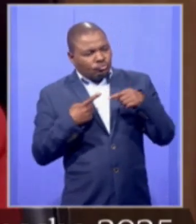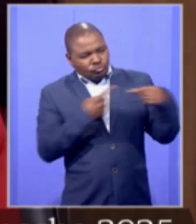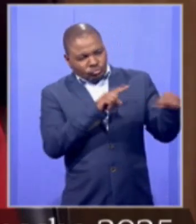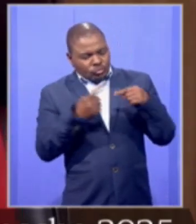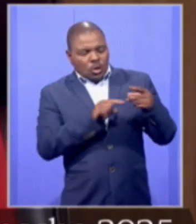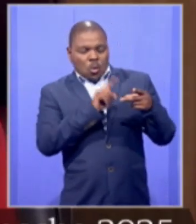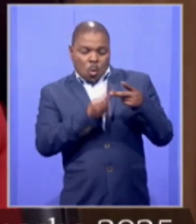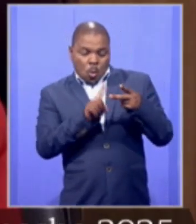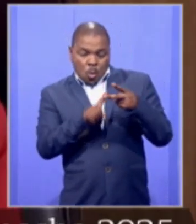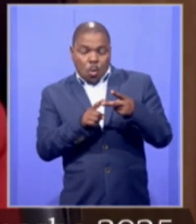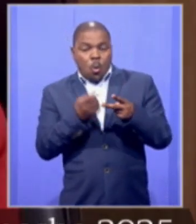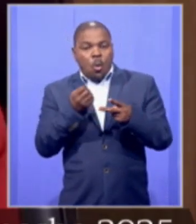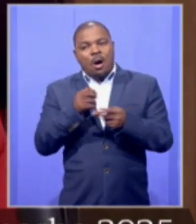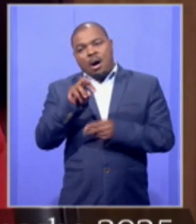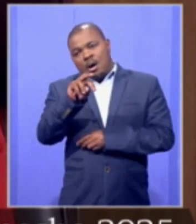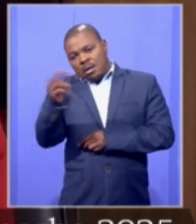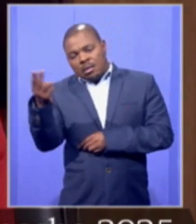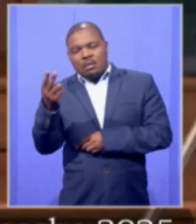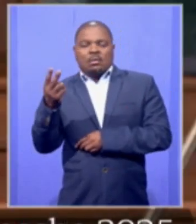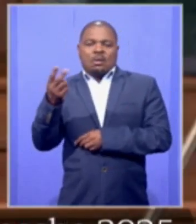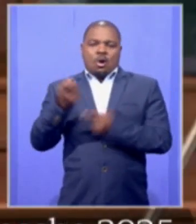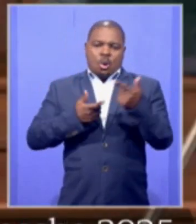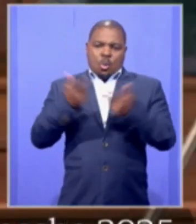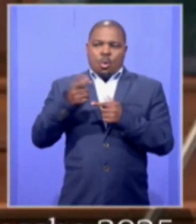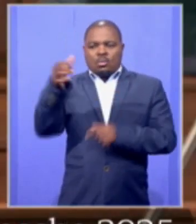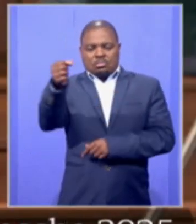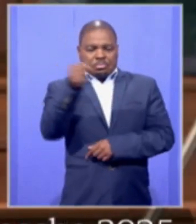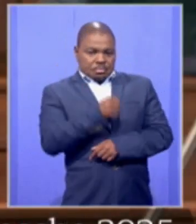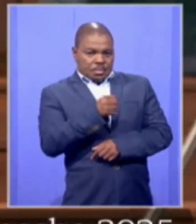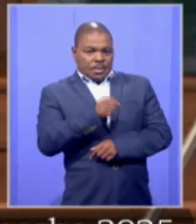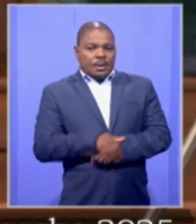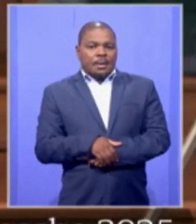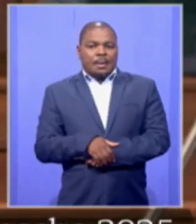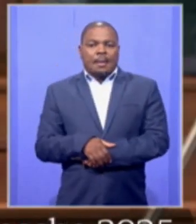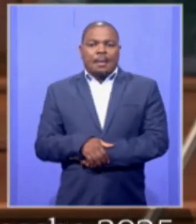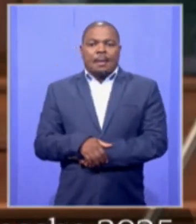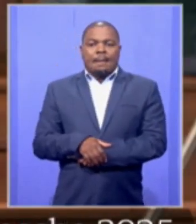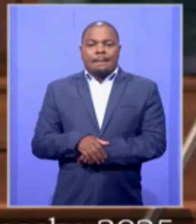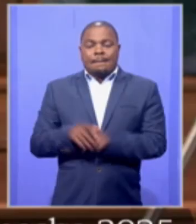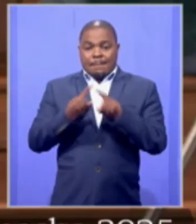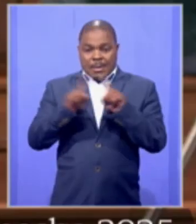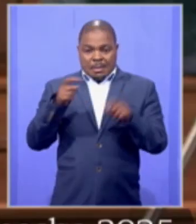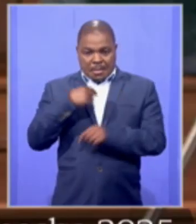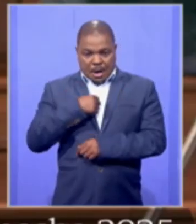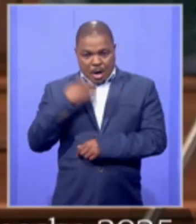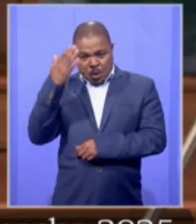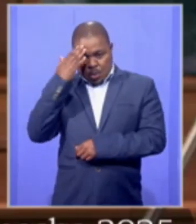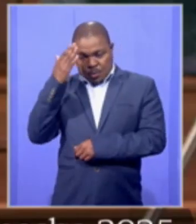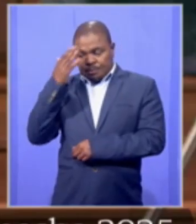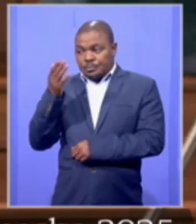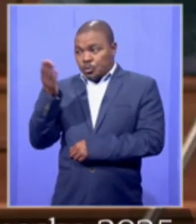another defense counsel. But because I know that you, or at least